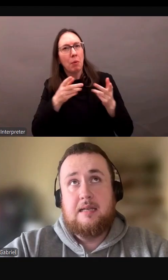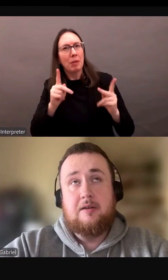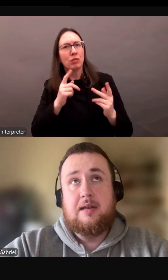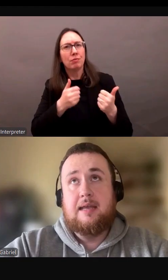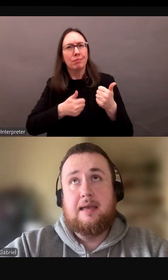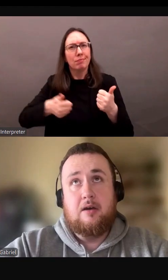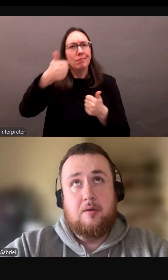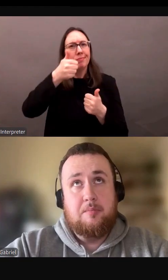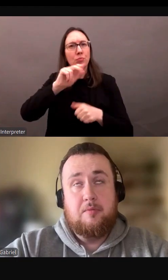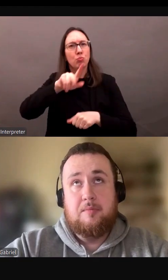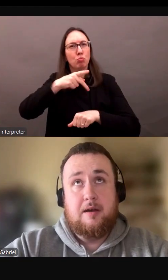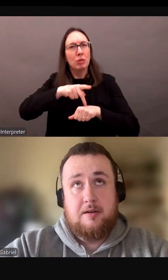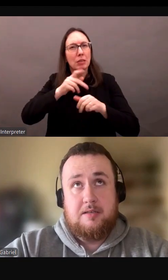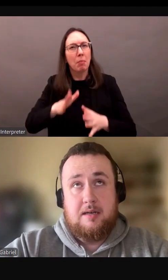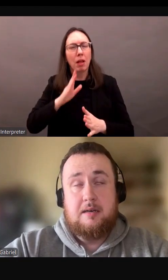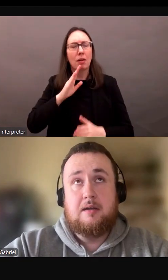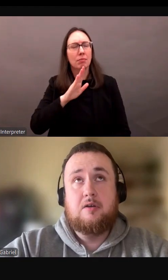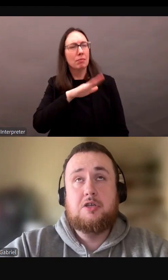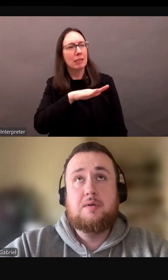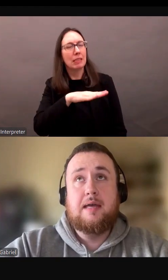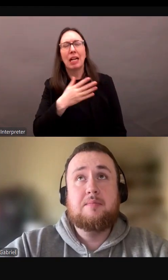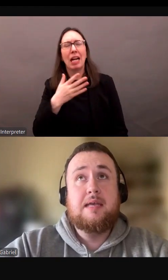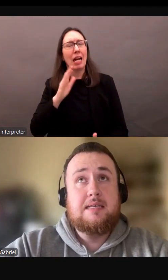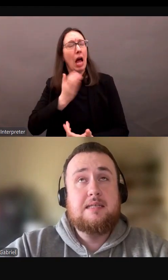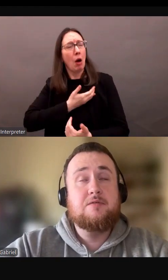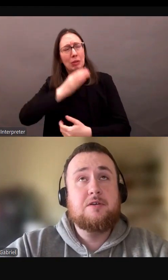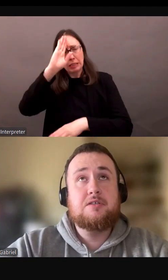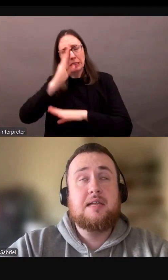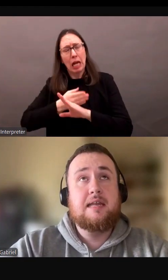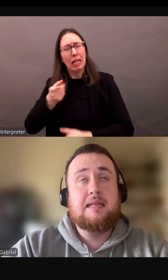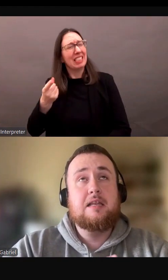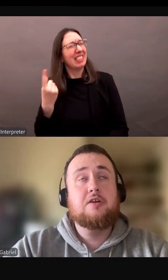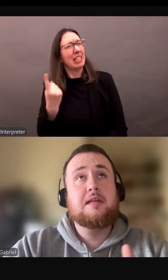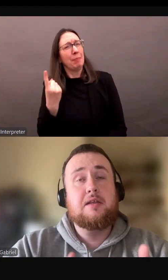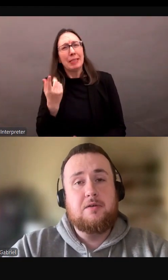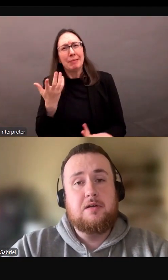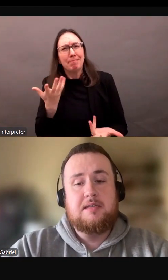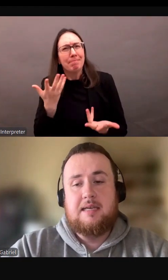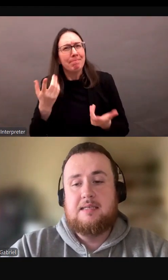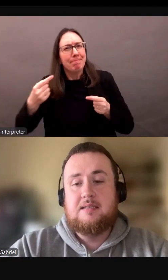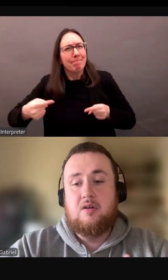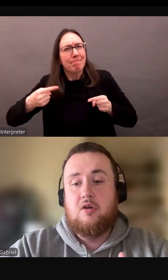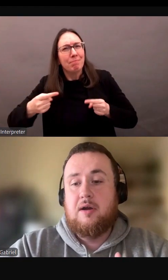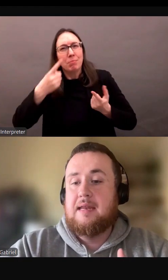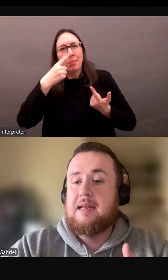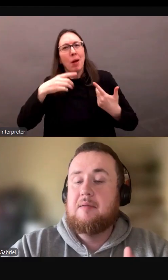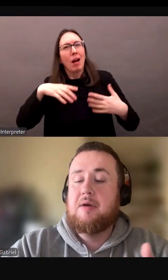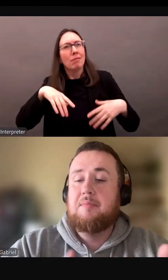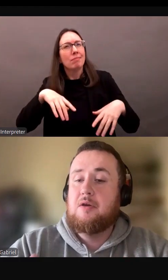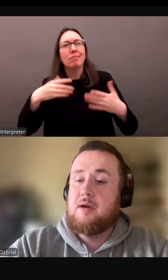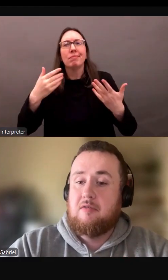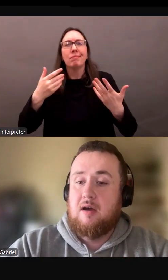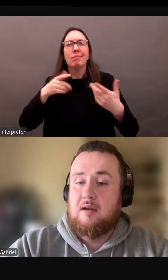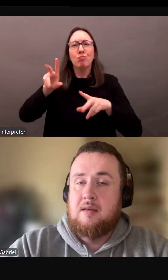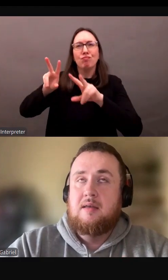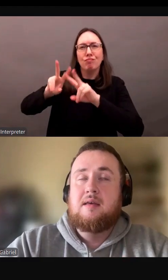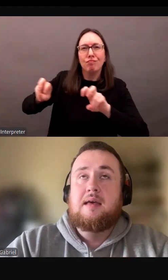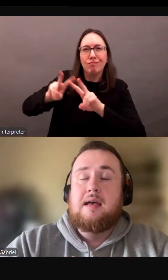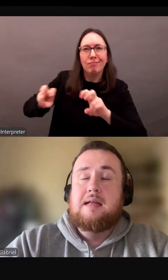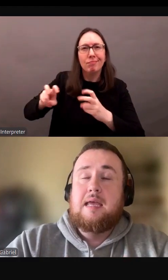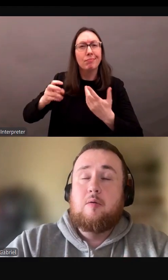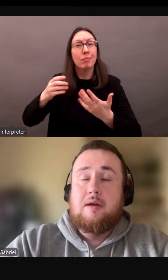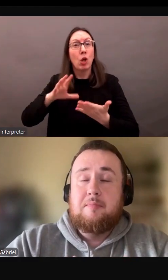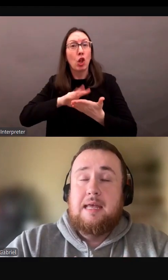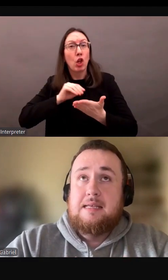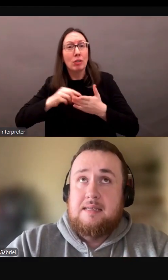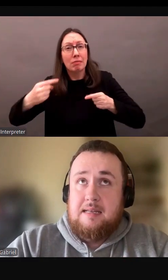is clearly up with our son. Could you get him tested for just any learning difficulties or anything that might be going wrong?